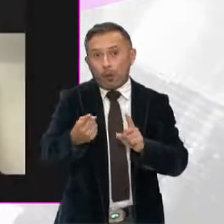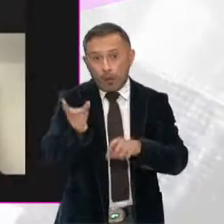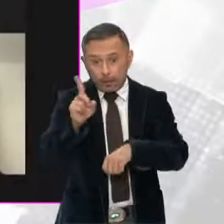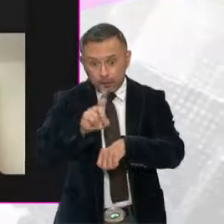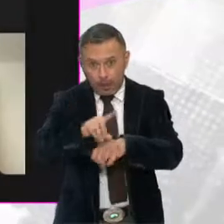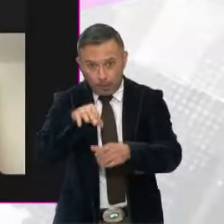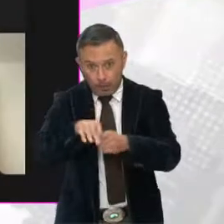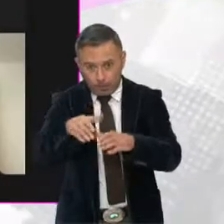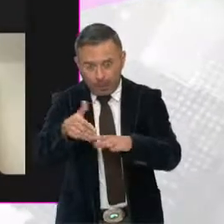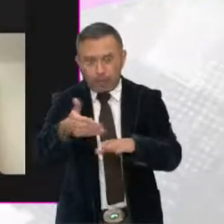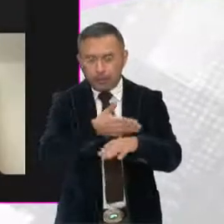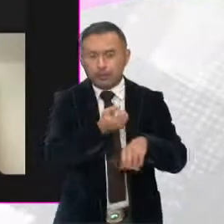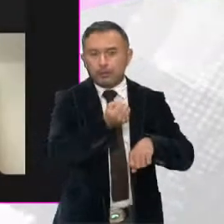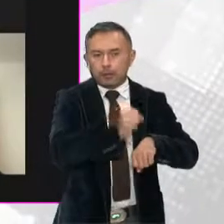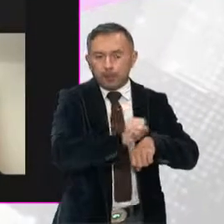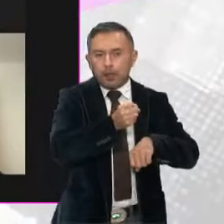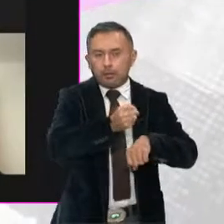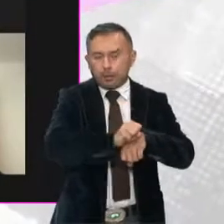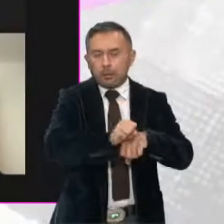before elections day.